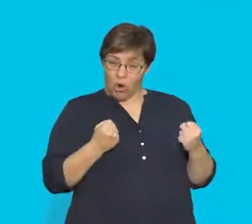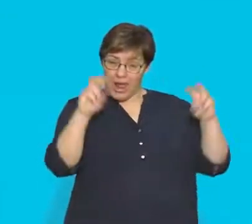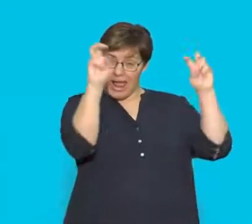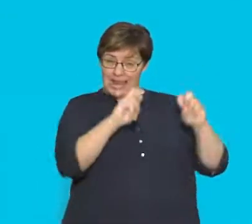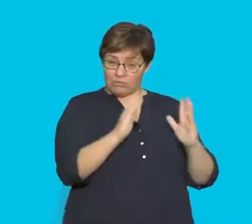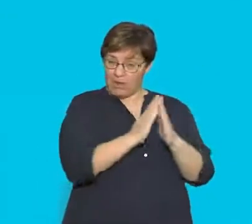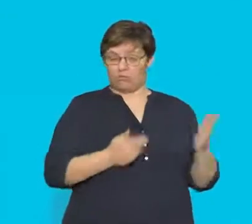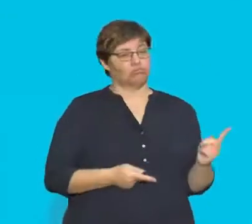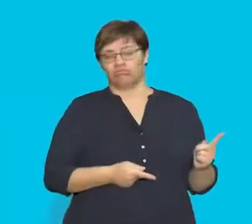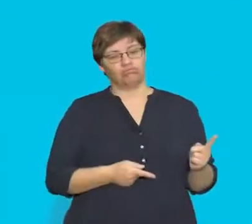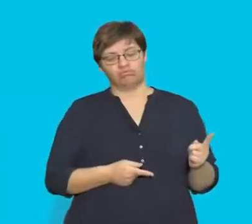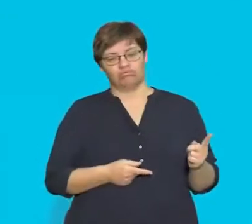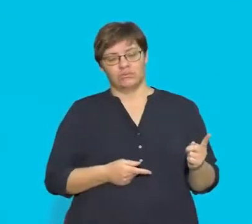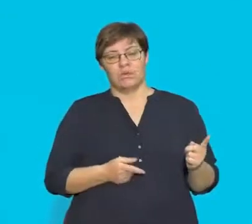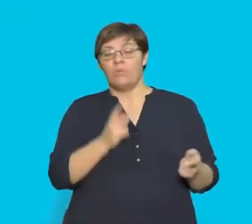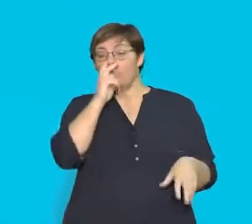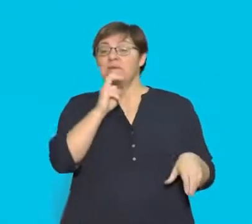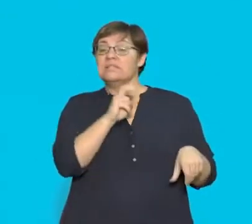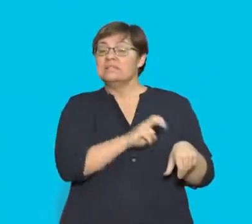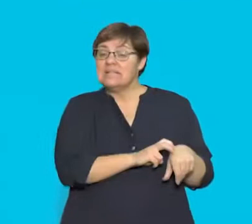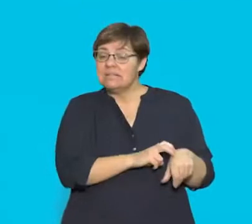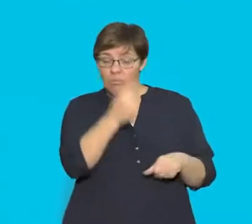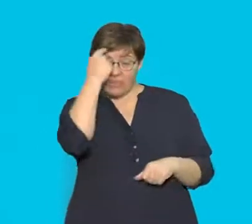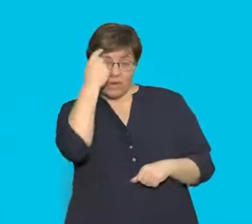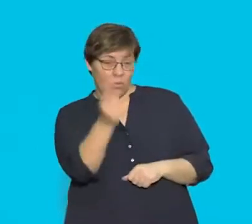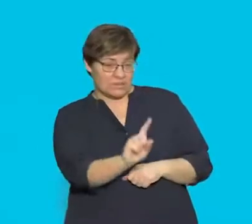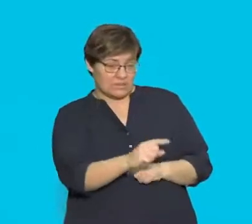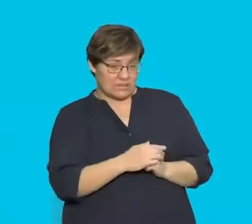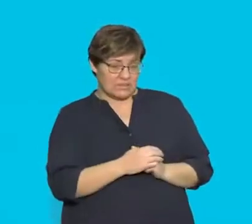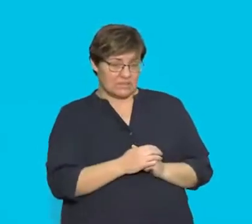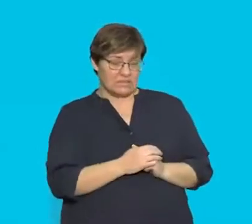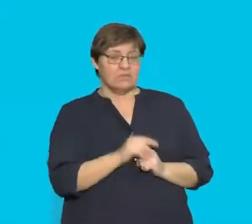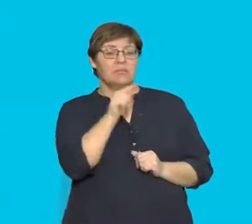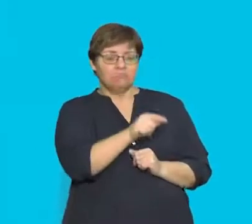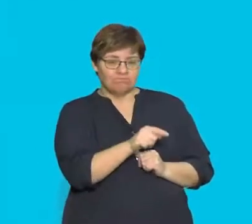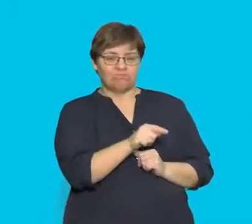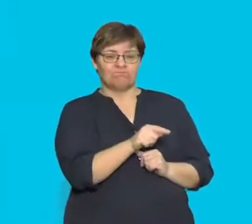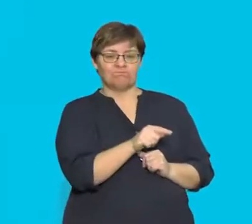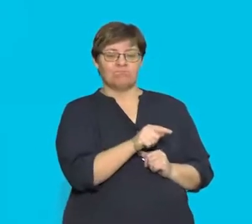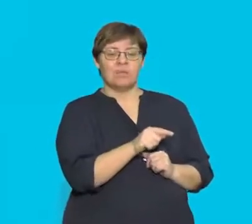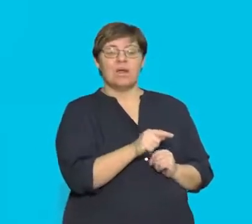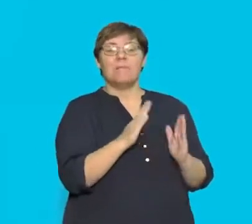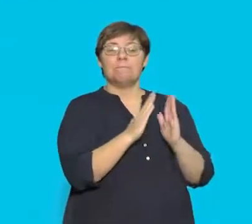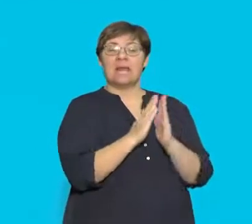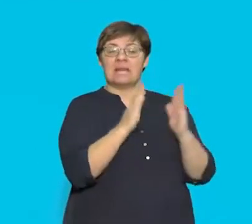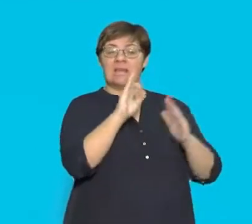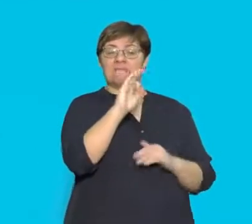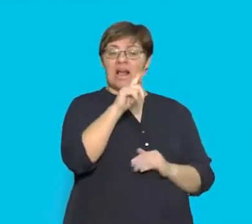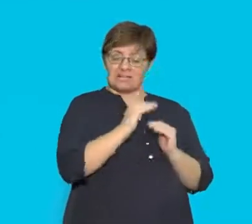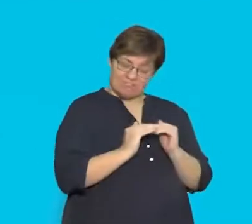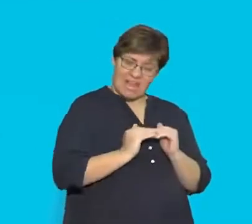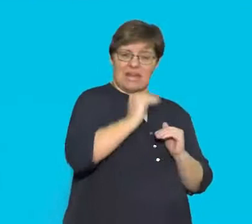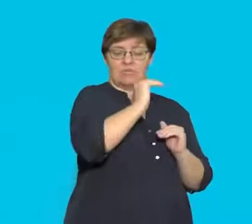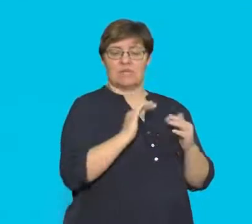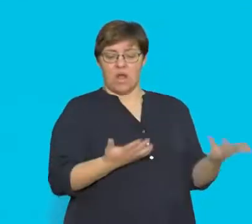strong electromagnet. And what we're going to need to think about is how can we increase the